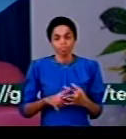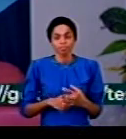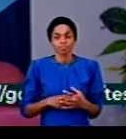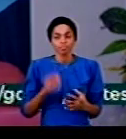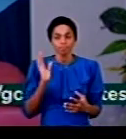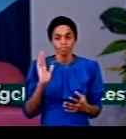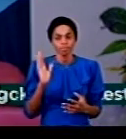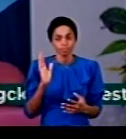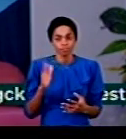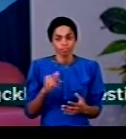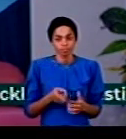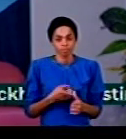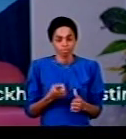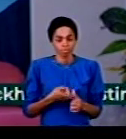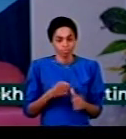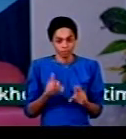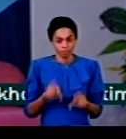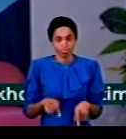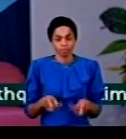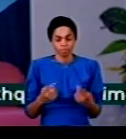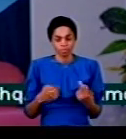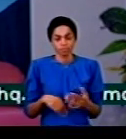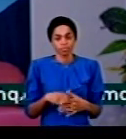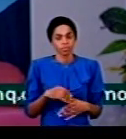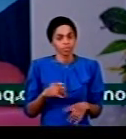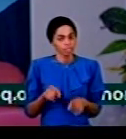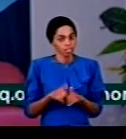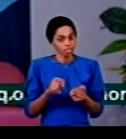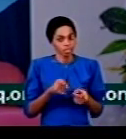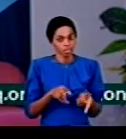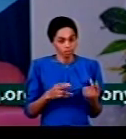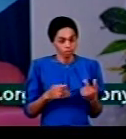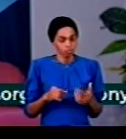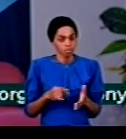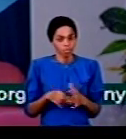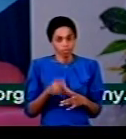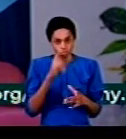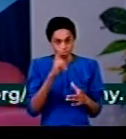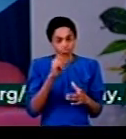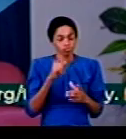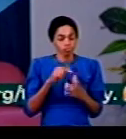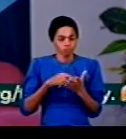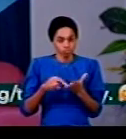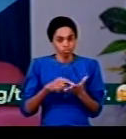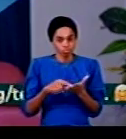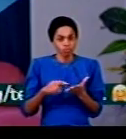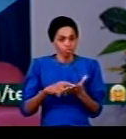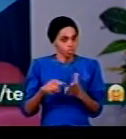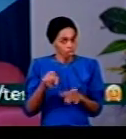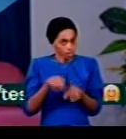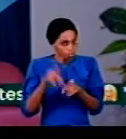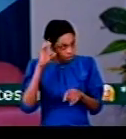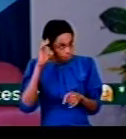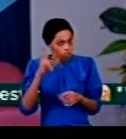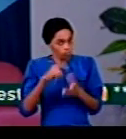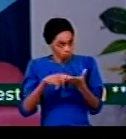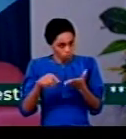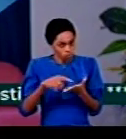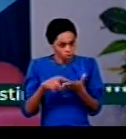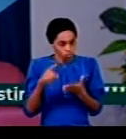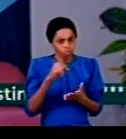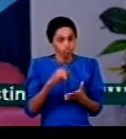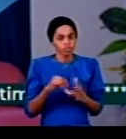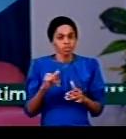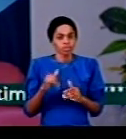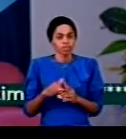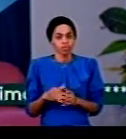people queuing up for testimonies already. We don't want to waste time tonight because we have a lot of them. The first person should start coming up now. And while we